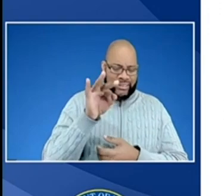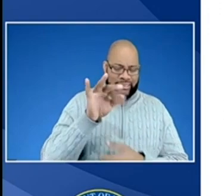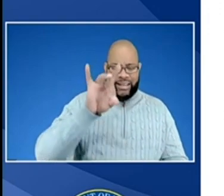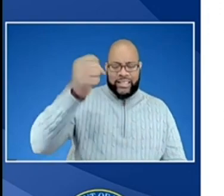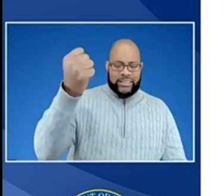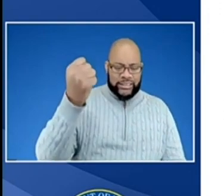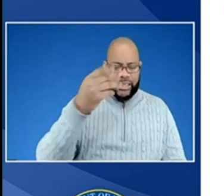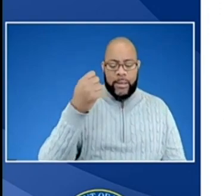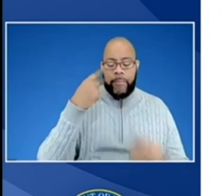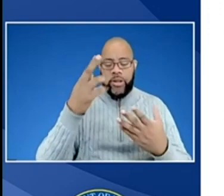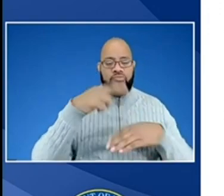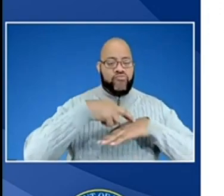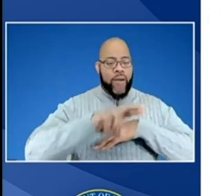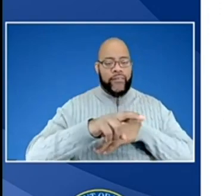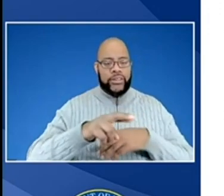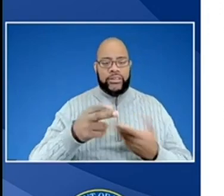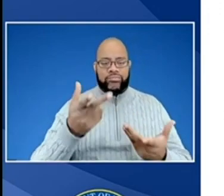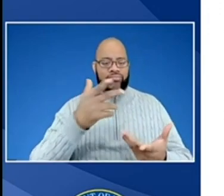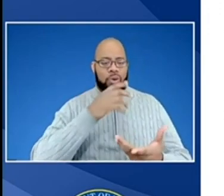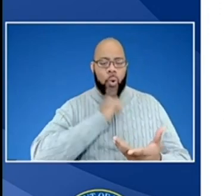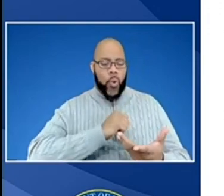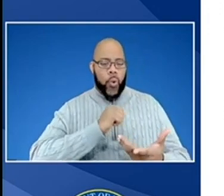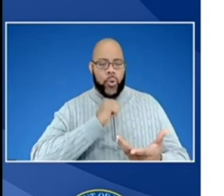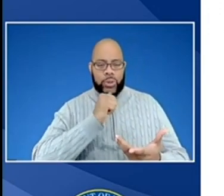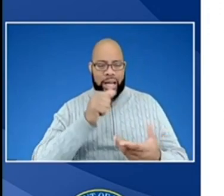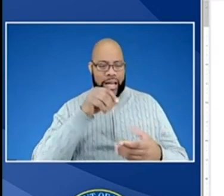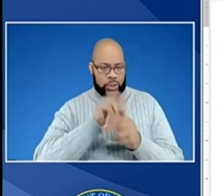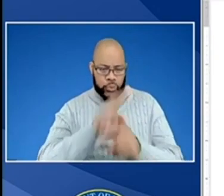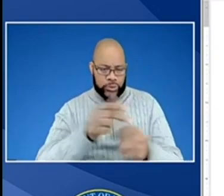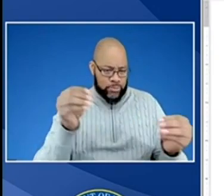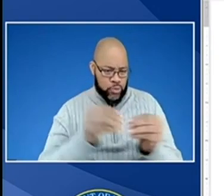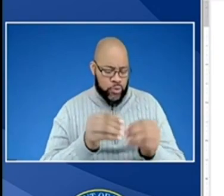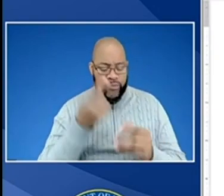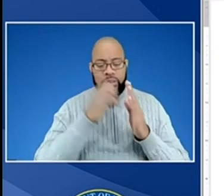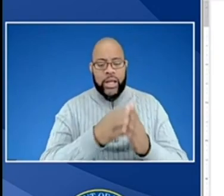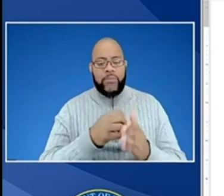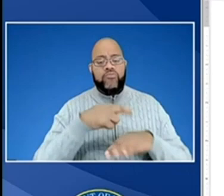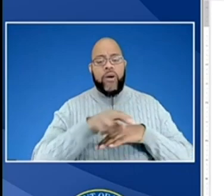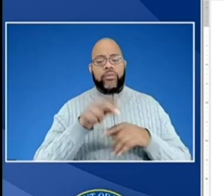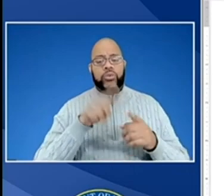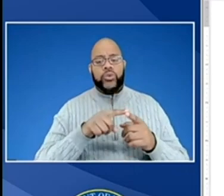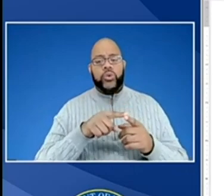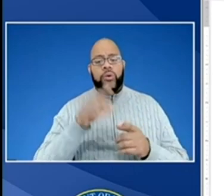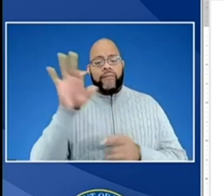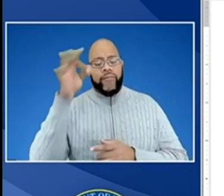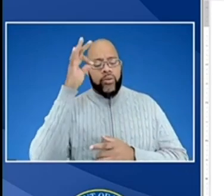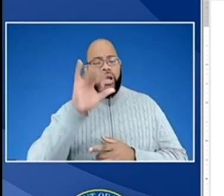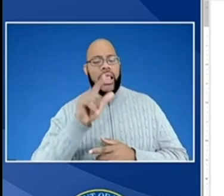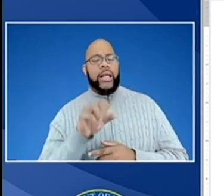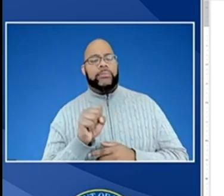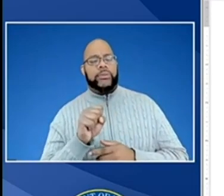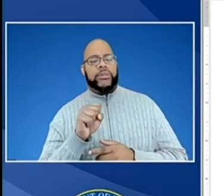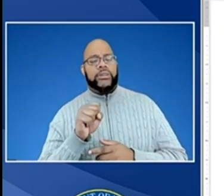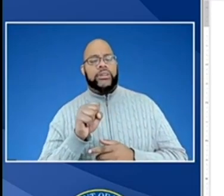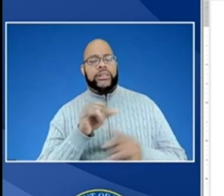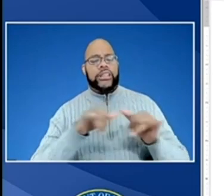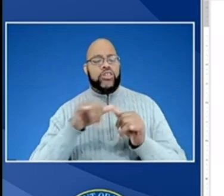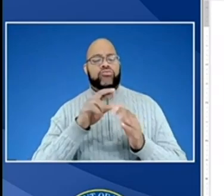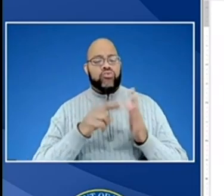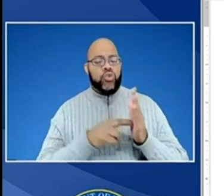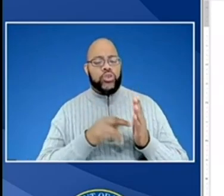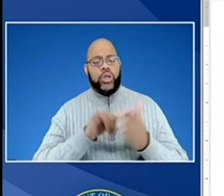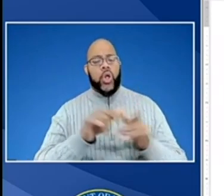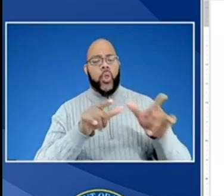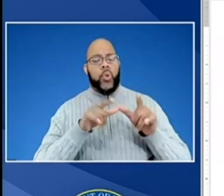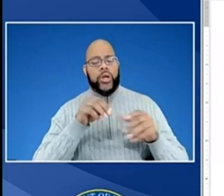1980s and many references are out of date. For example, the reference to where the Federal Claims Collection Standard regulations are located